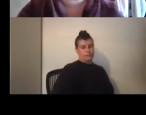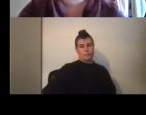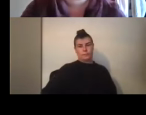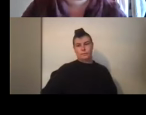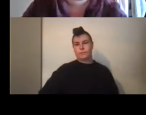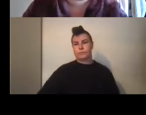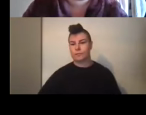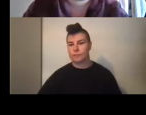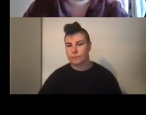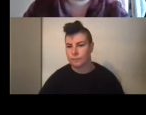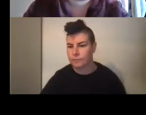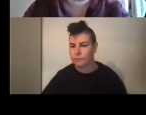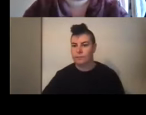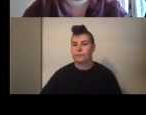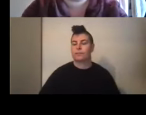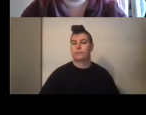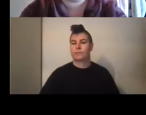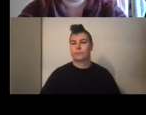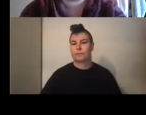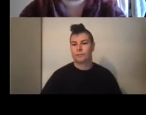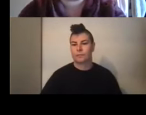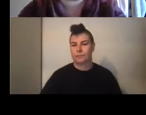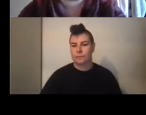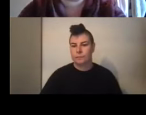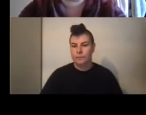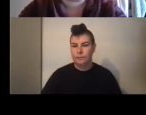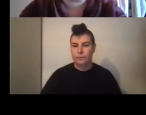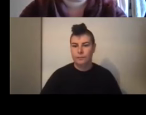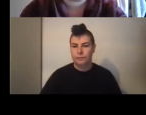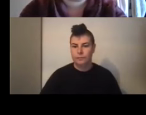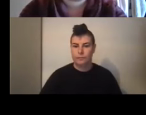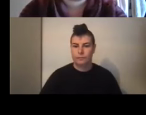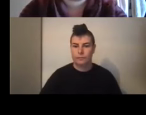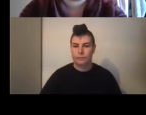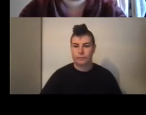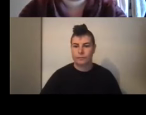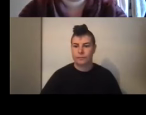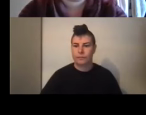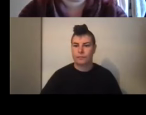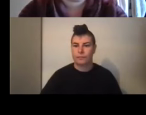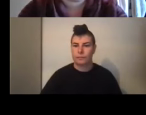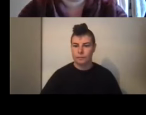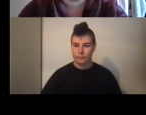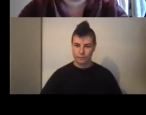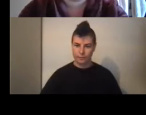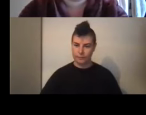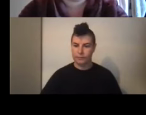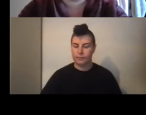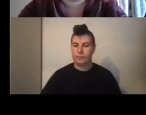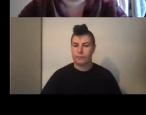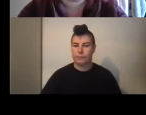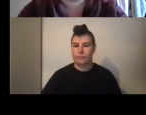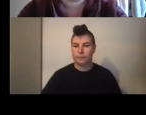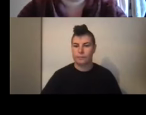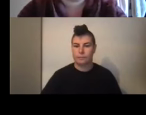what happens if we look at the bigger picture? Well, let's add another couple of concepts. These ones are probably